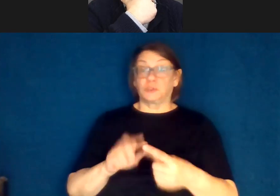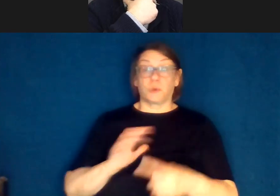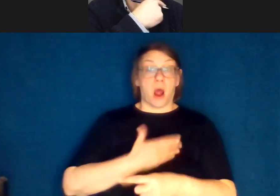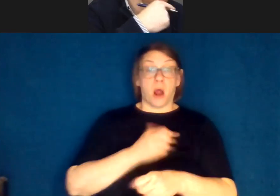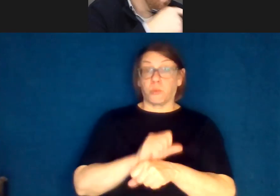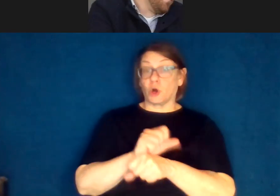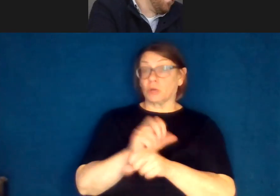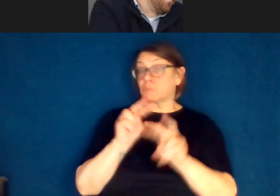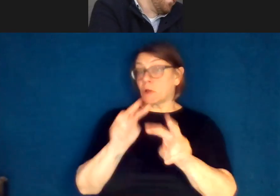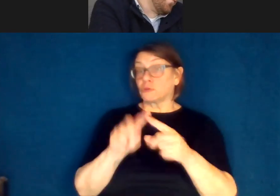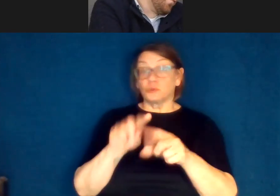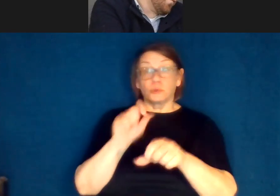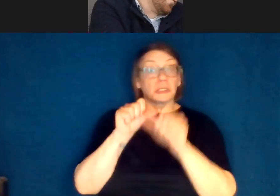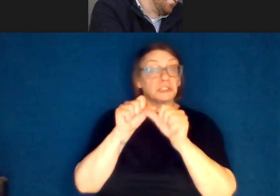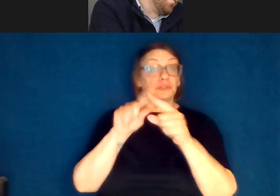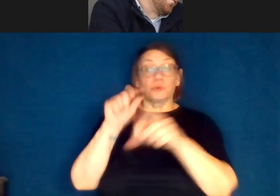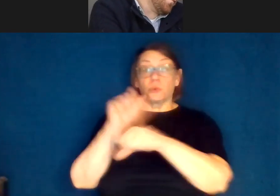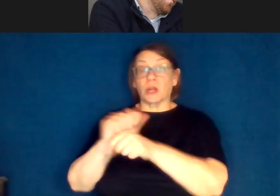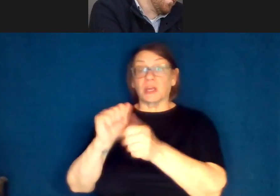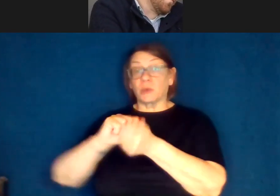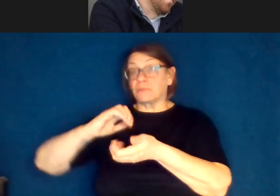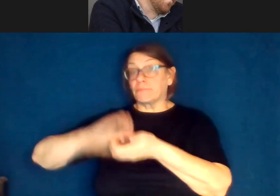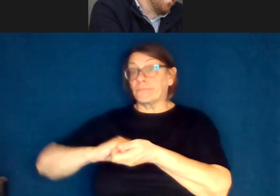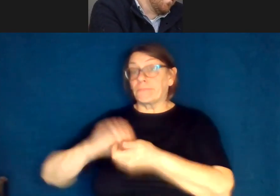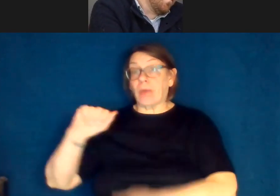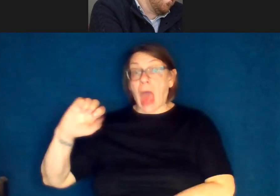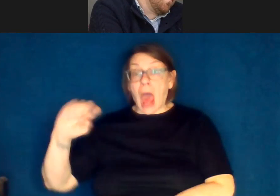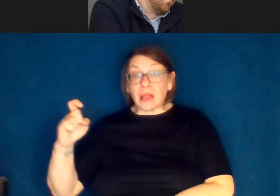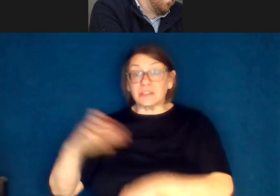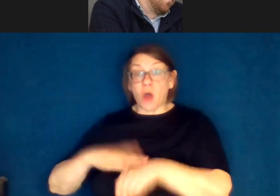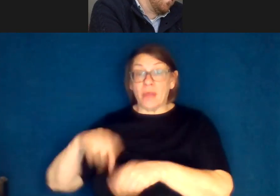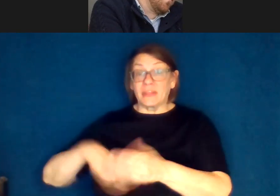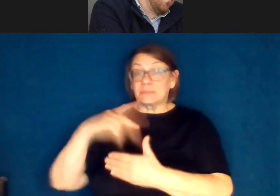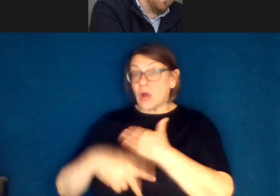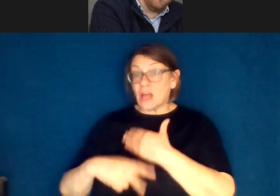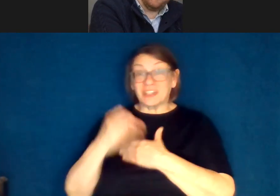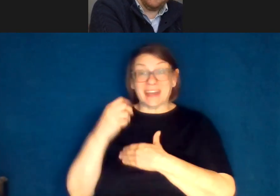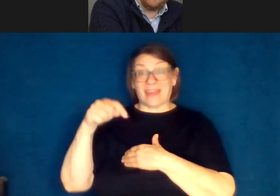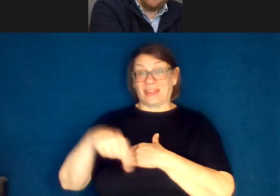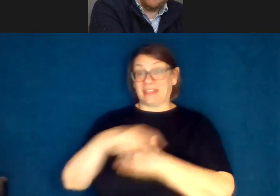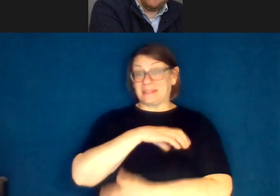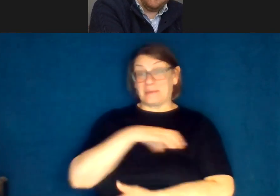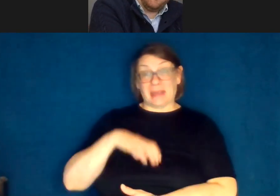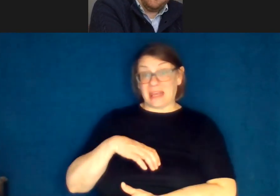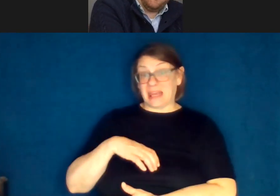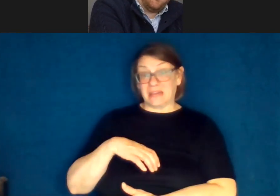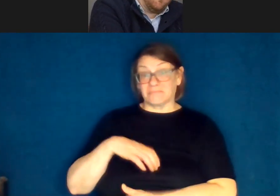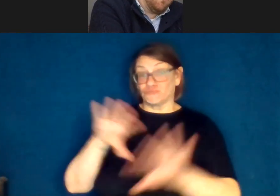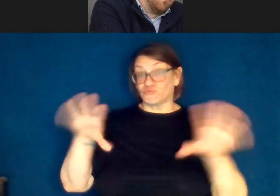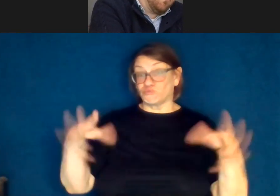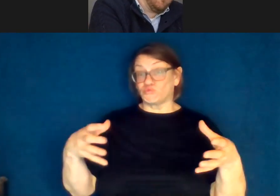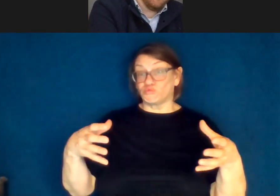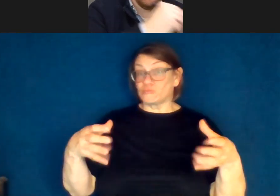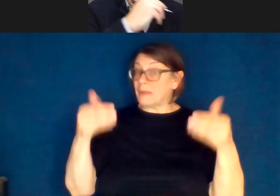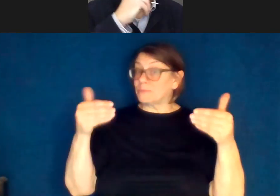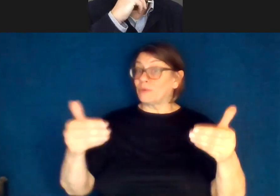to continuing working with Alex on the project and with this healthcare committee and moving forward with